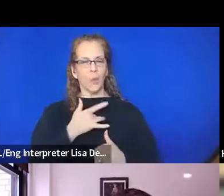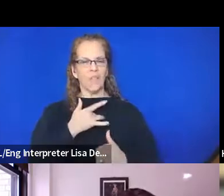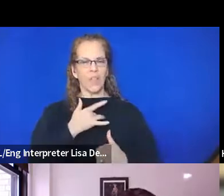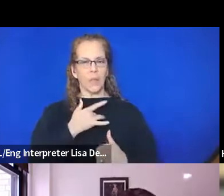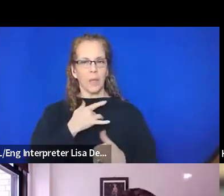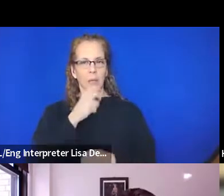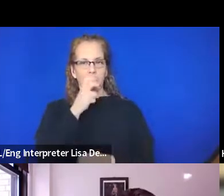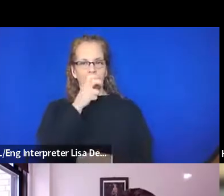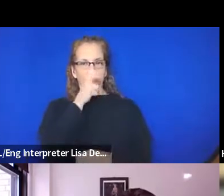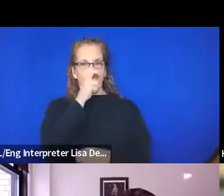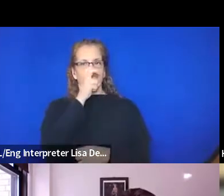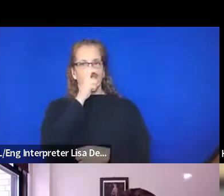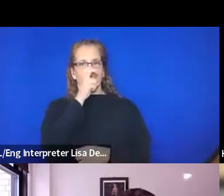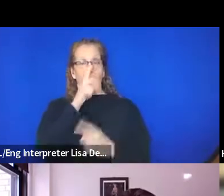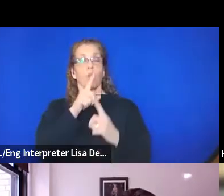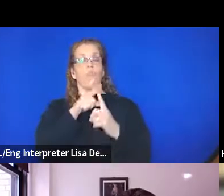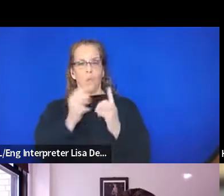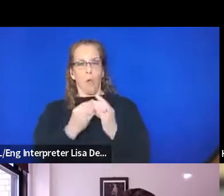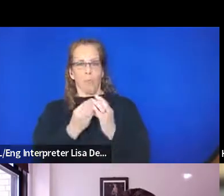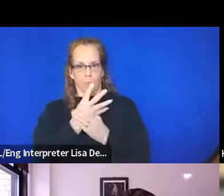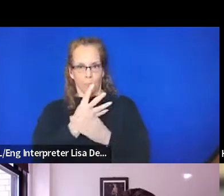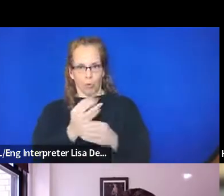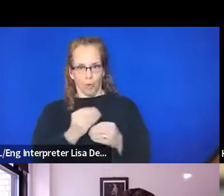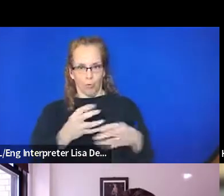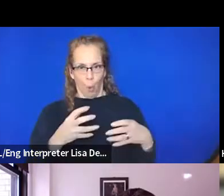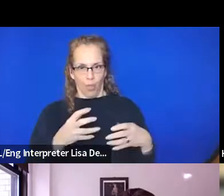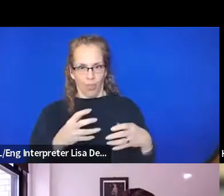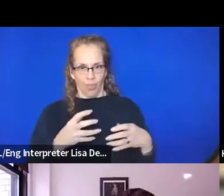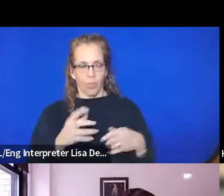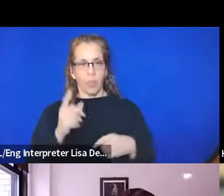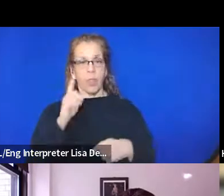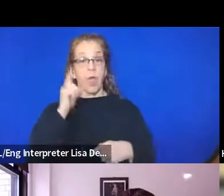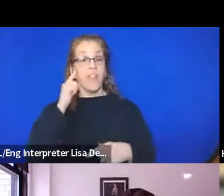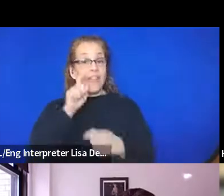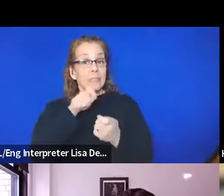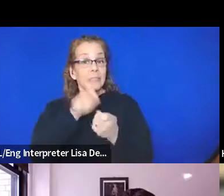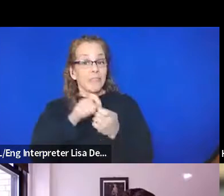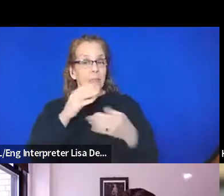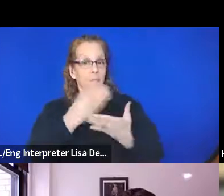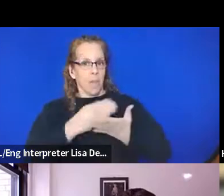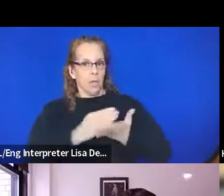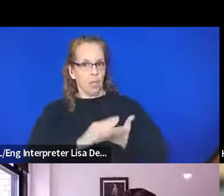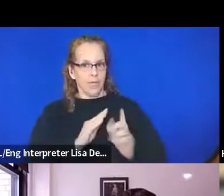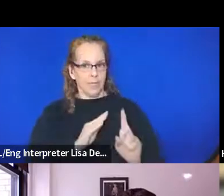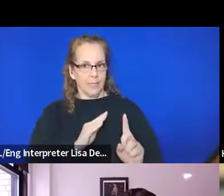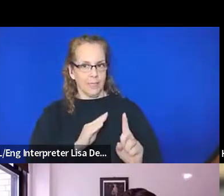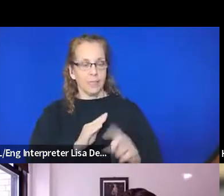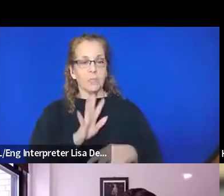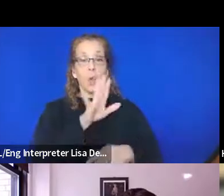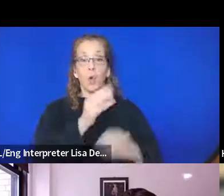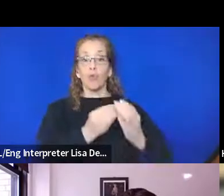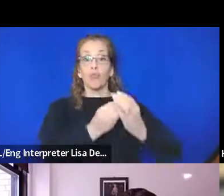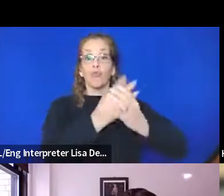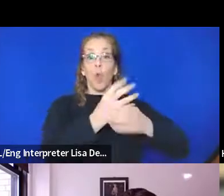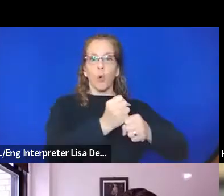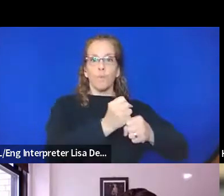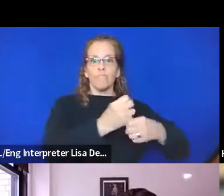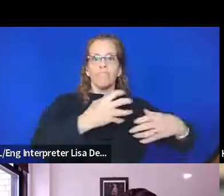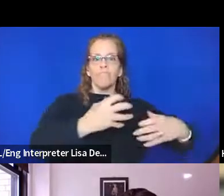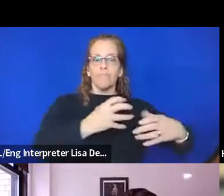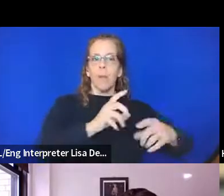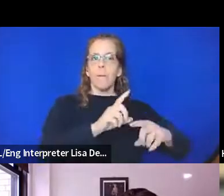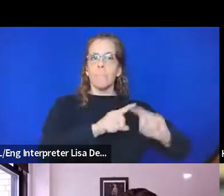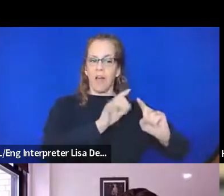constrained by growth. And I'm thinking specifically about budget here, right? So like, how has your growth actually constrained